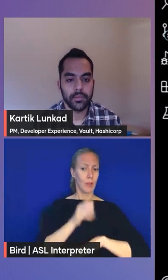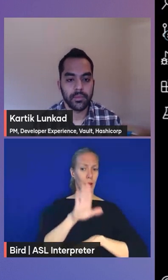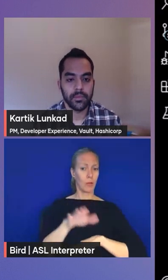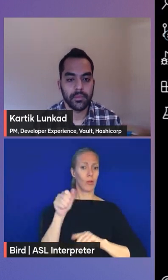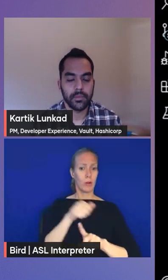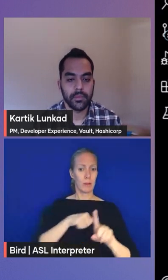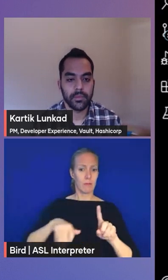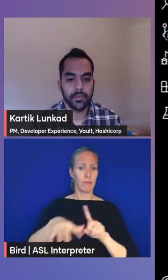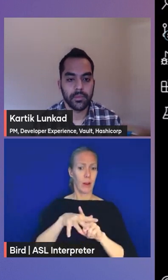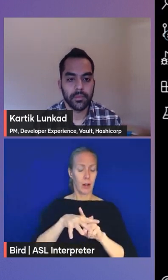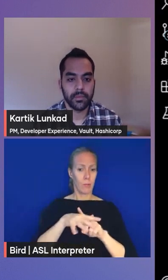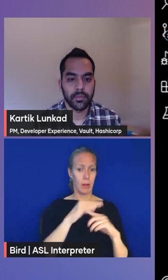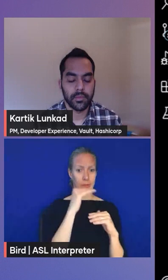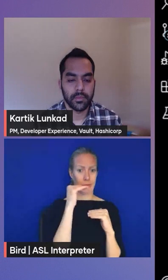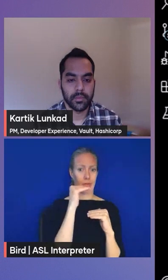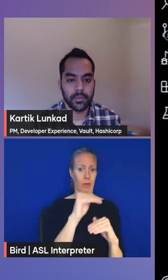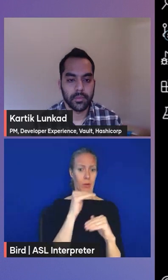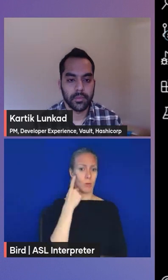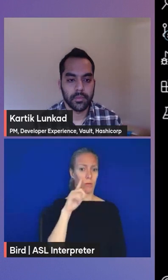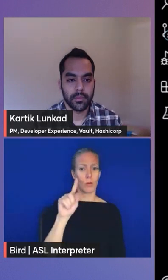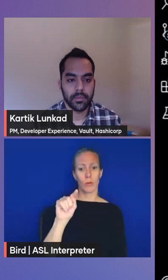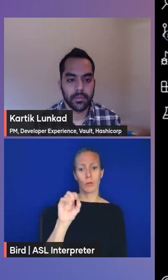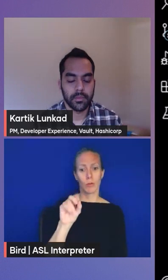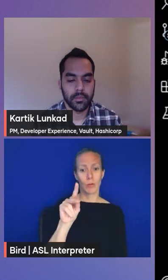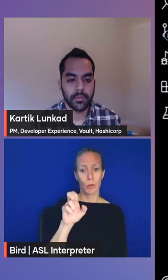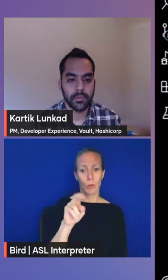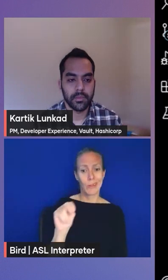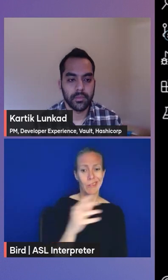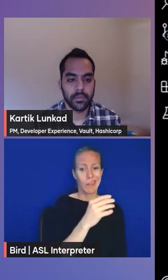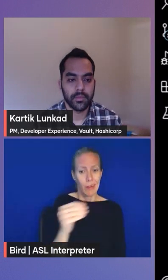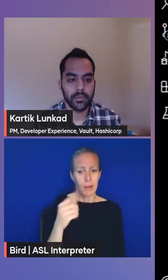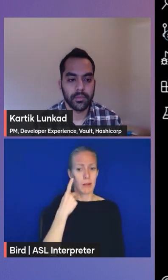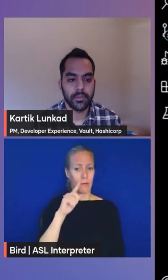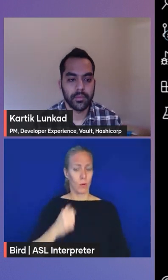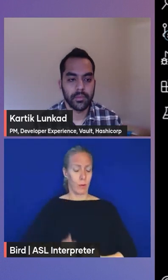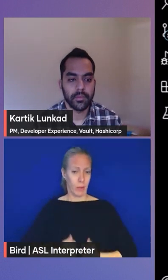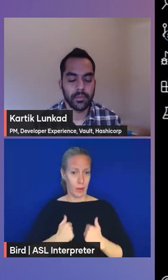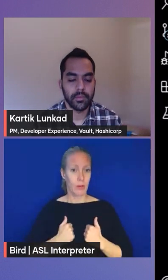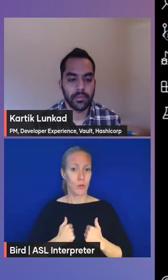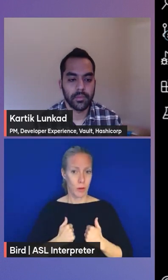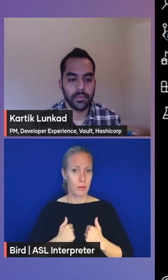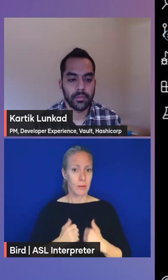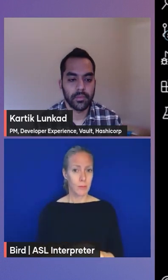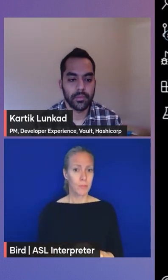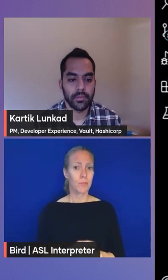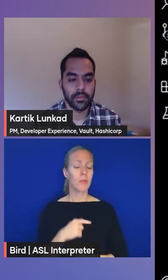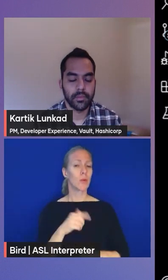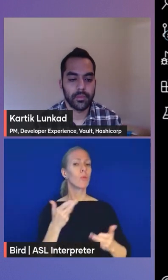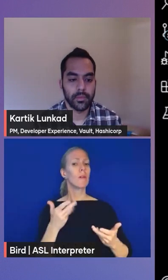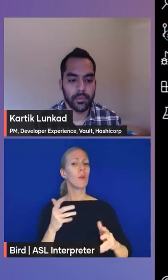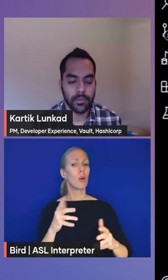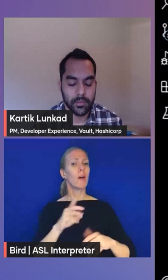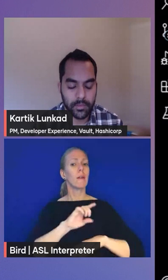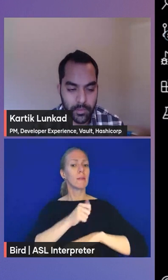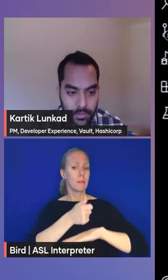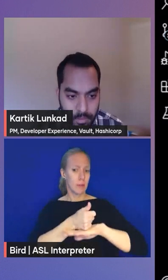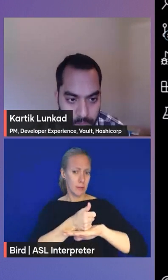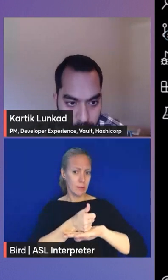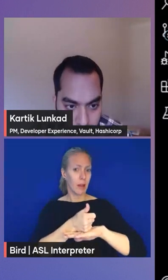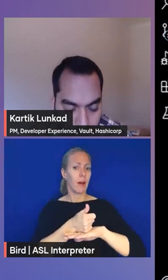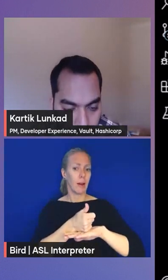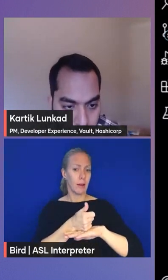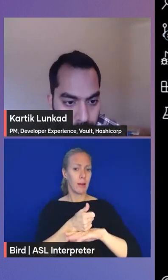the token as well as for the address. So I have already done that from my